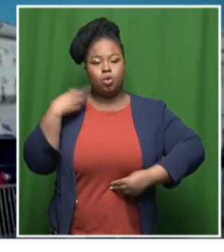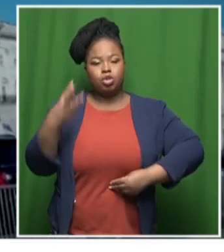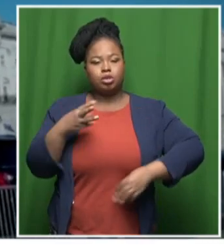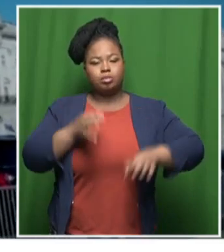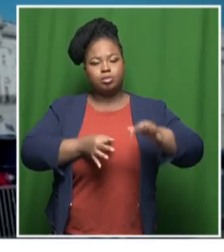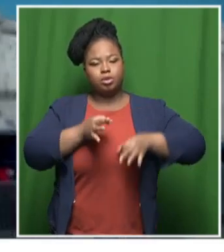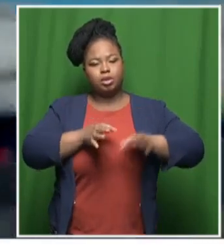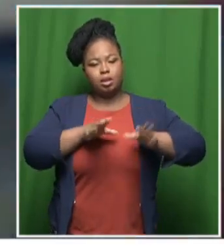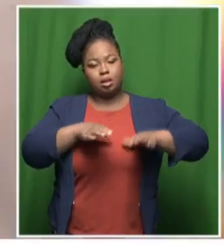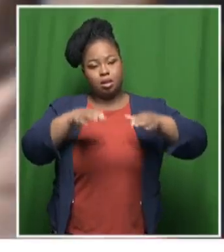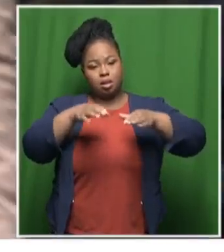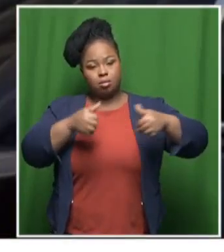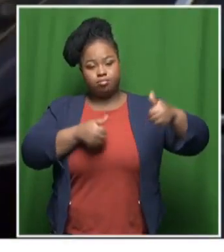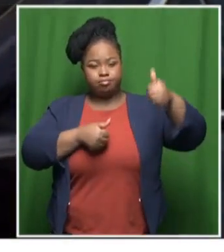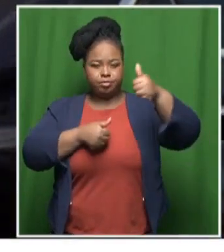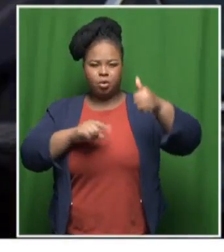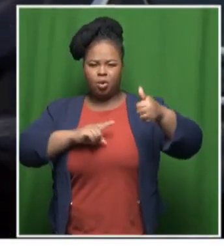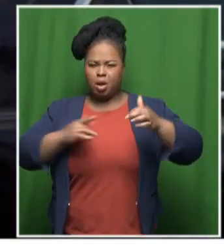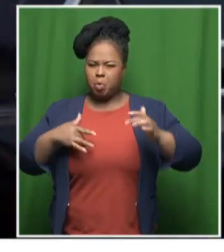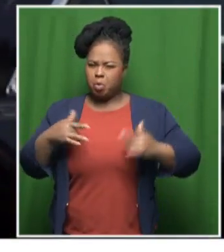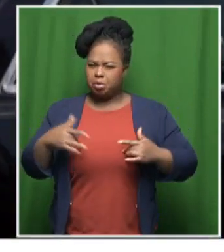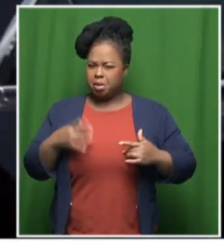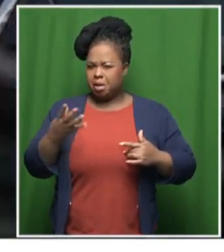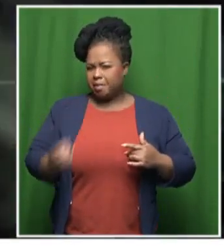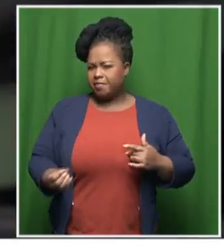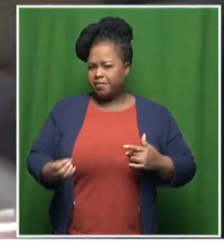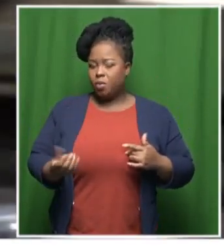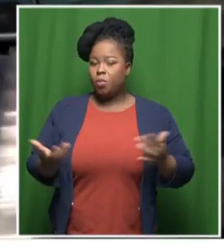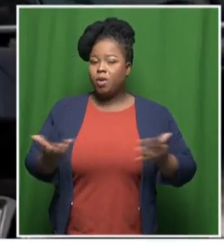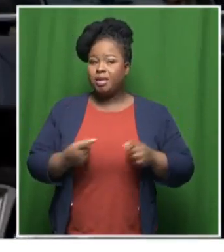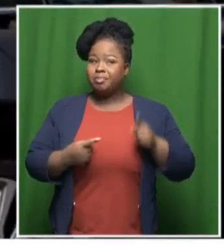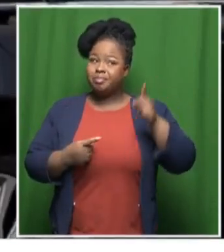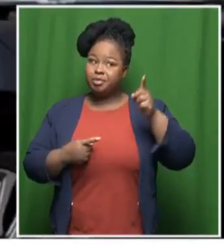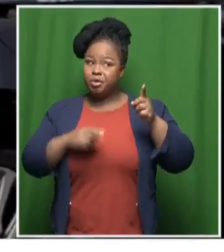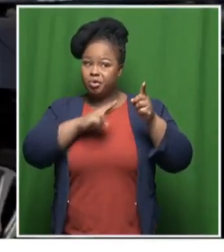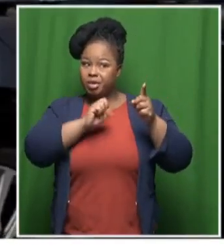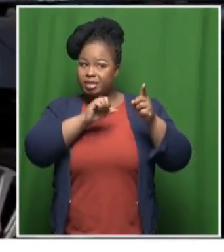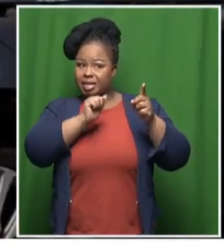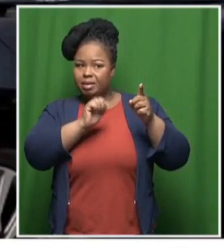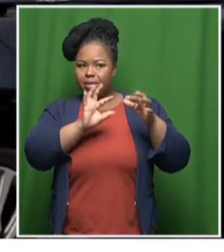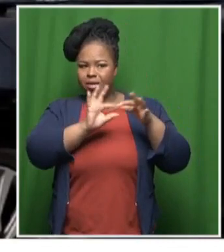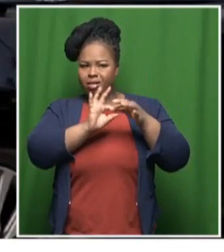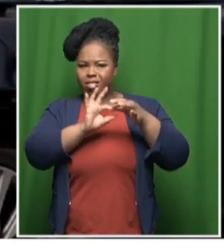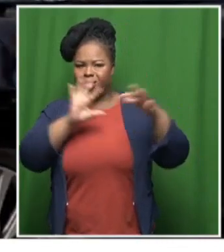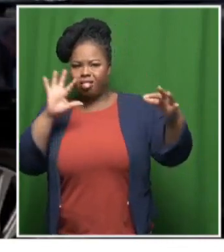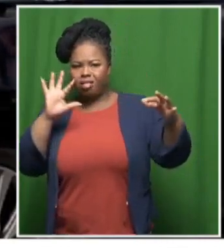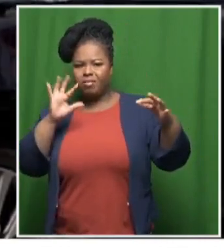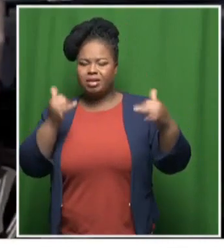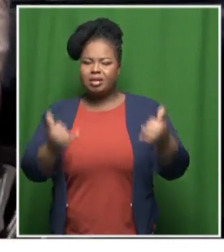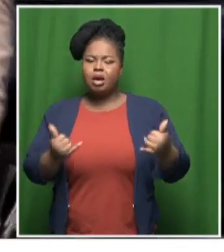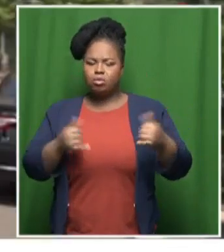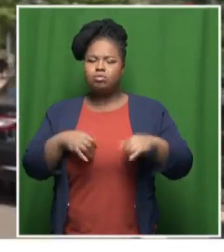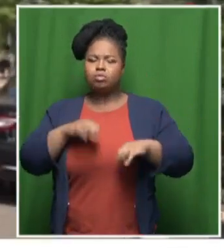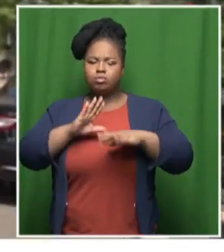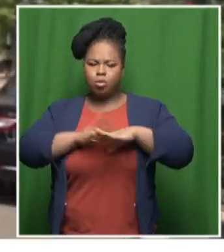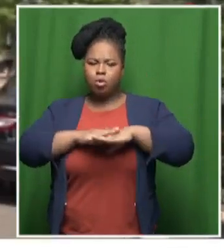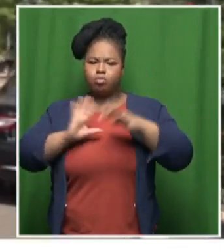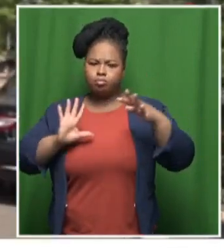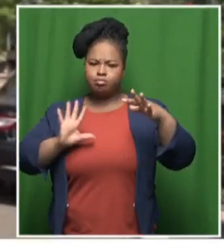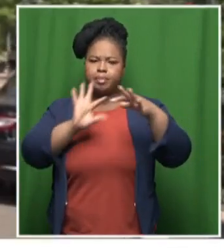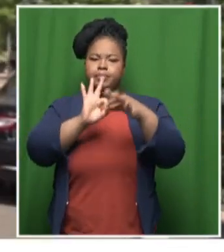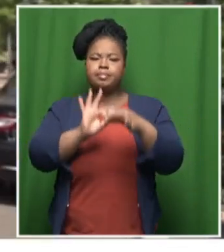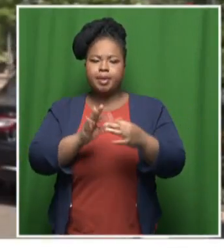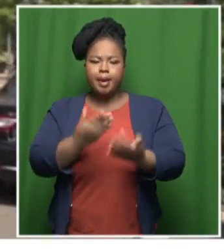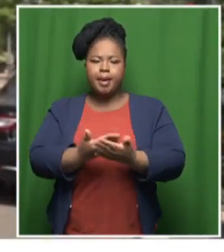political power, amid concerns, particularly in the United States, that the relationship has room for growth. I think we